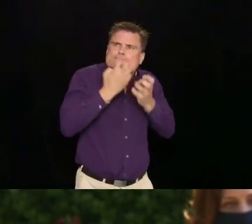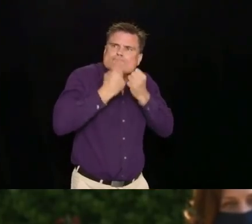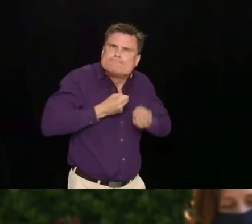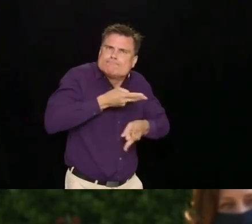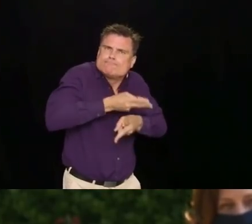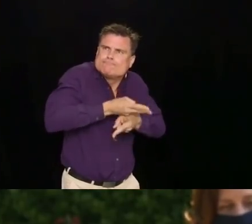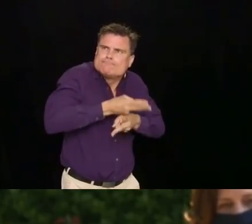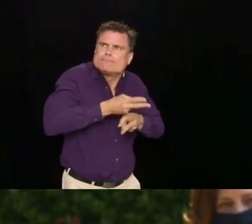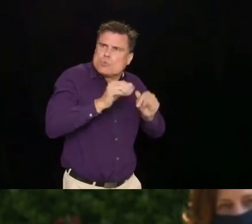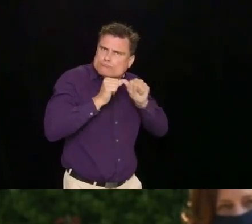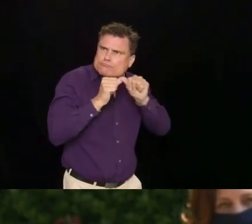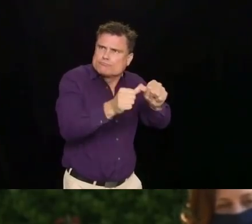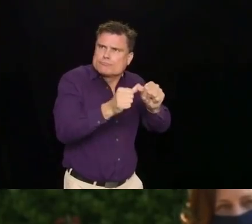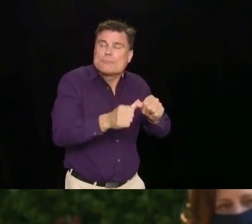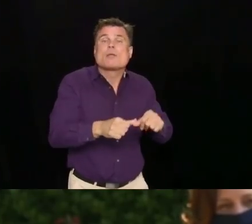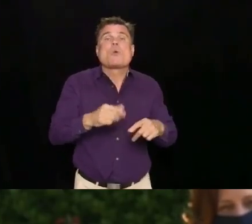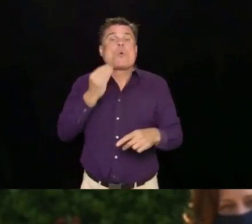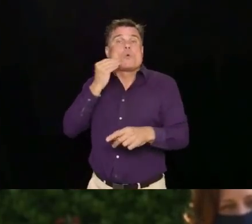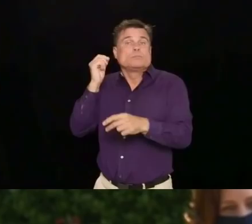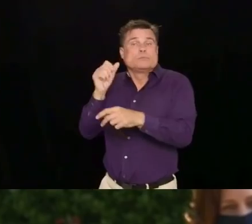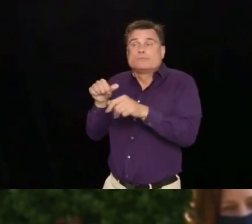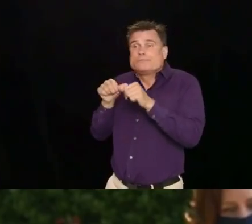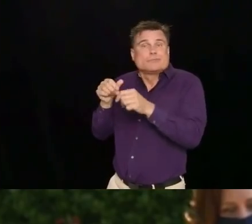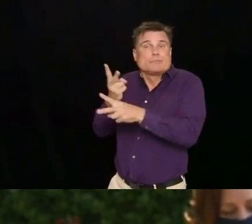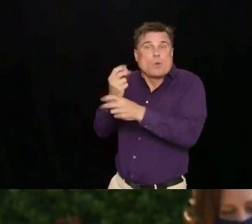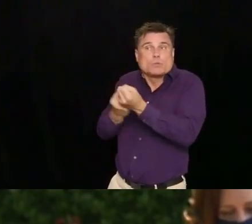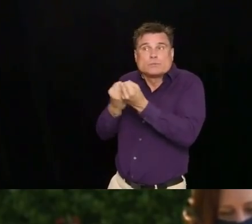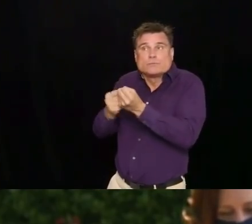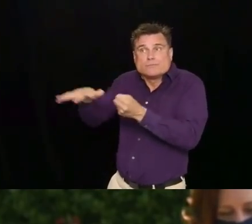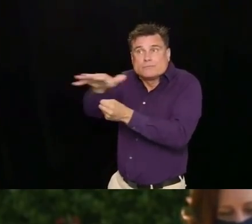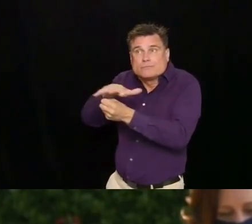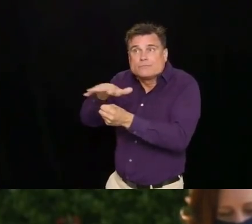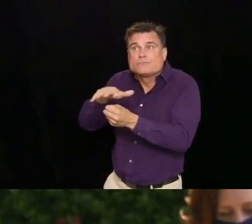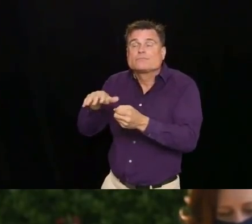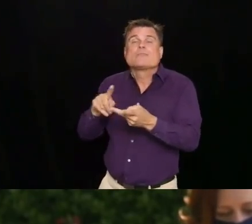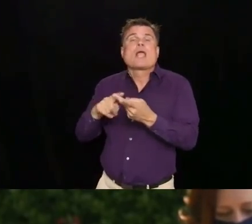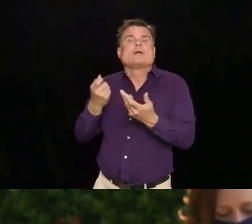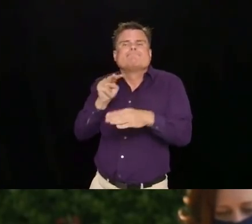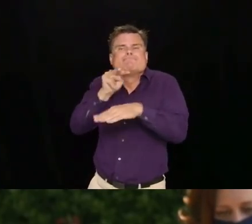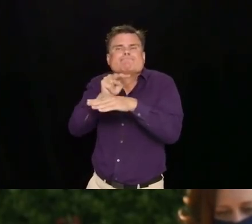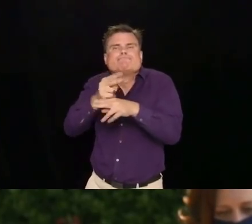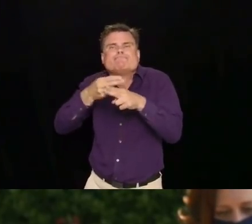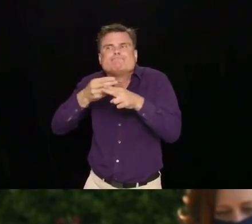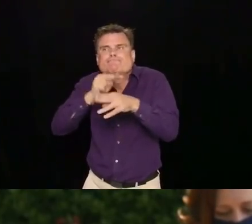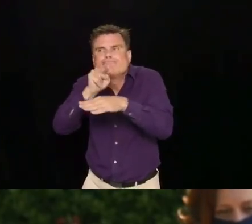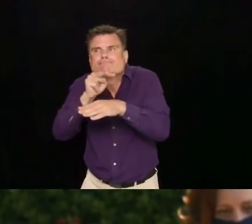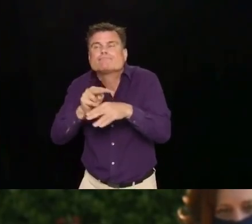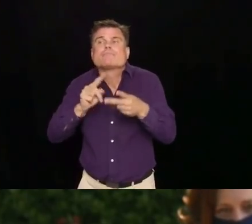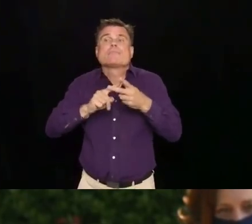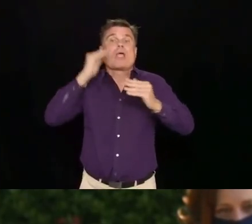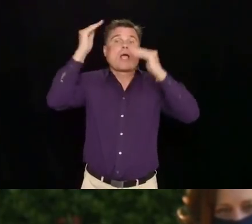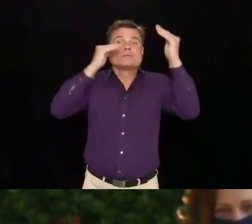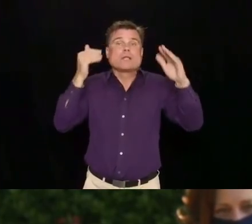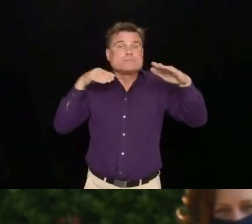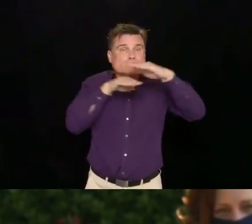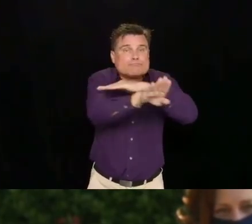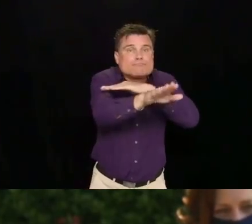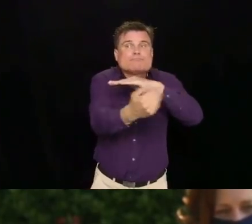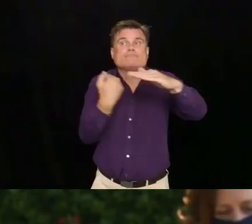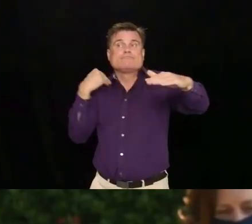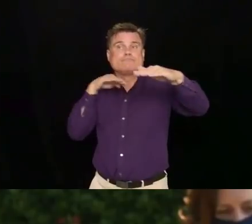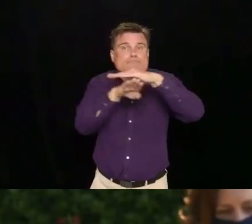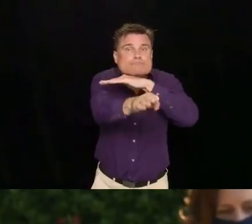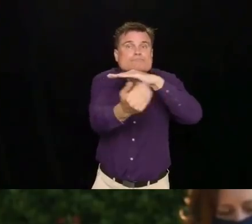It's about home support. It's about respite care. It's about supports in communities. It's about adult day programs. In short, and what